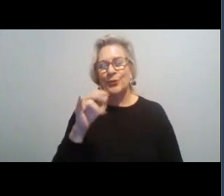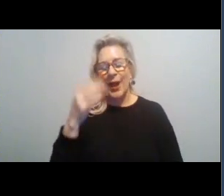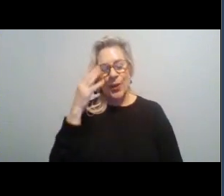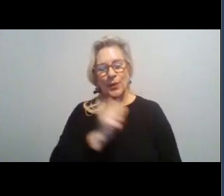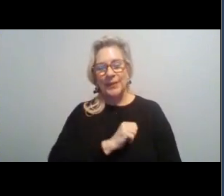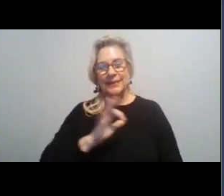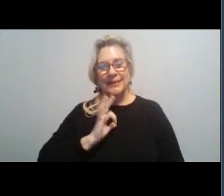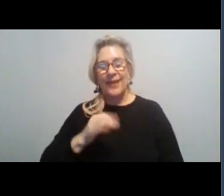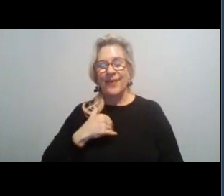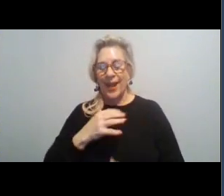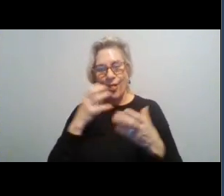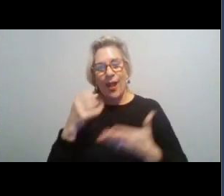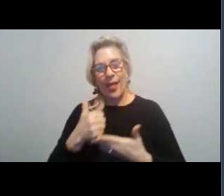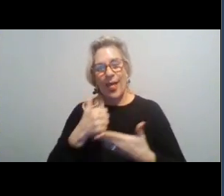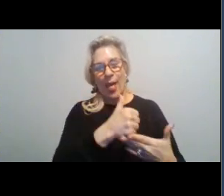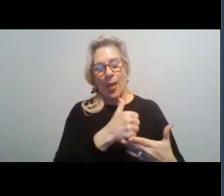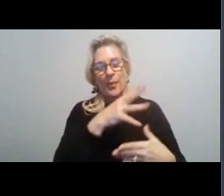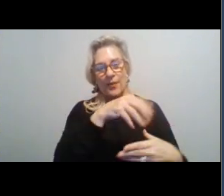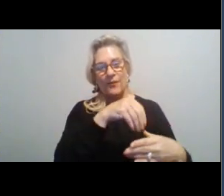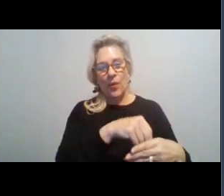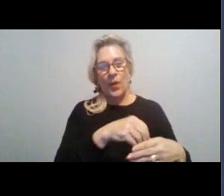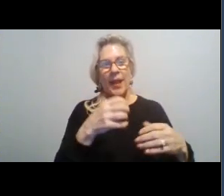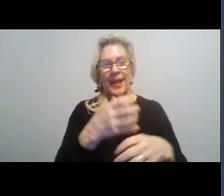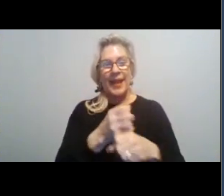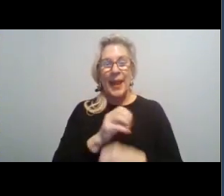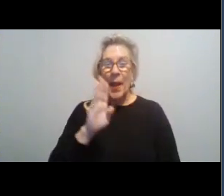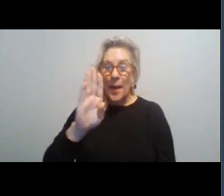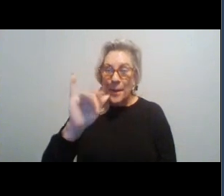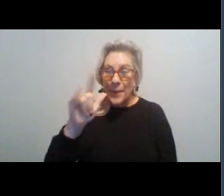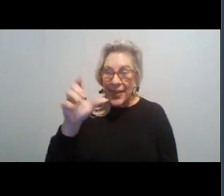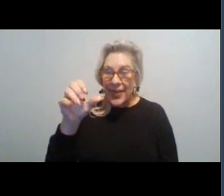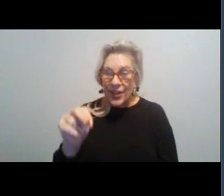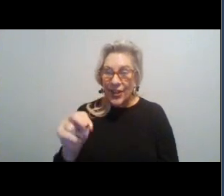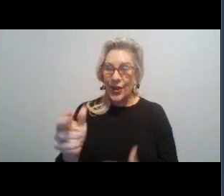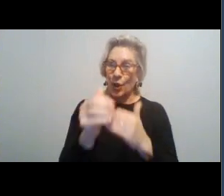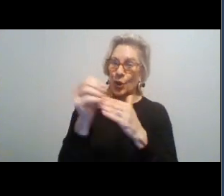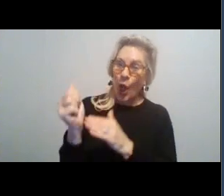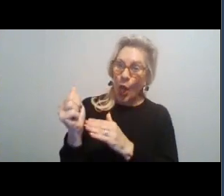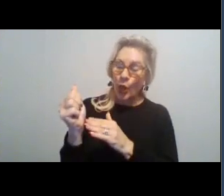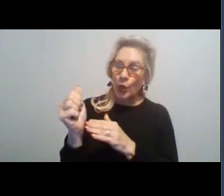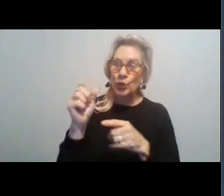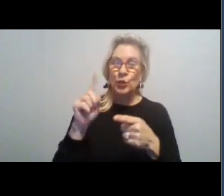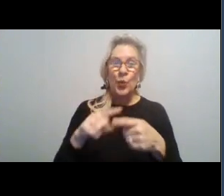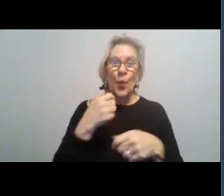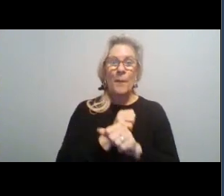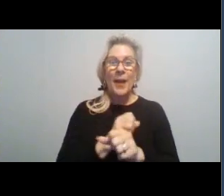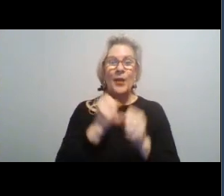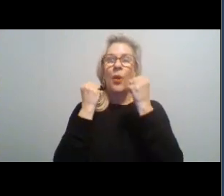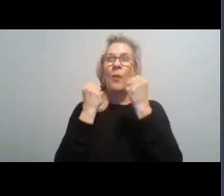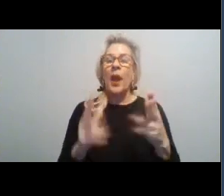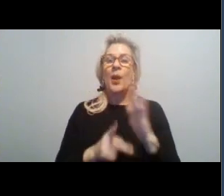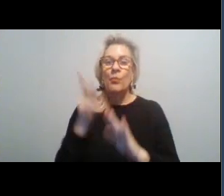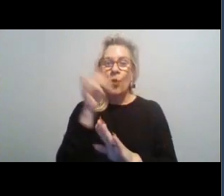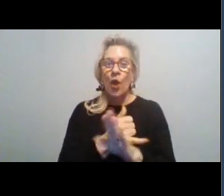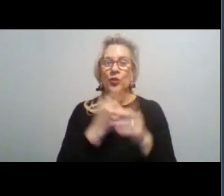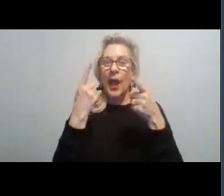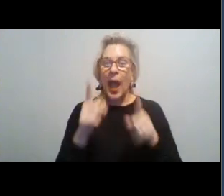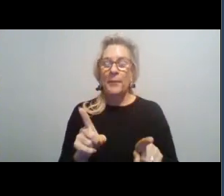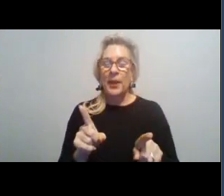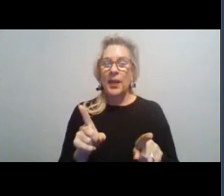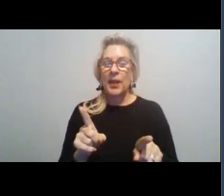a lot to do with it too, to getting the $1 billion that made so many projects possible. And I know,